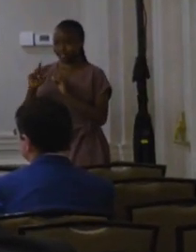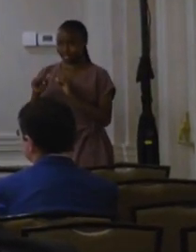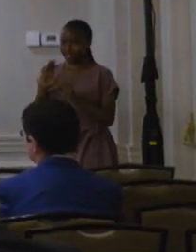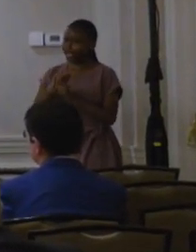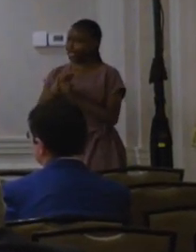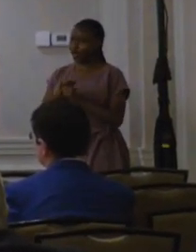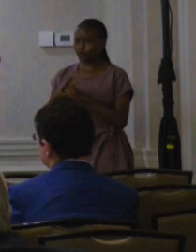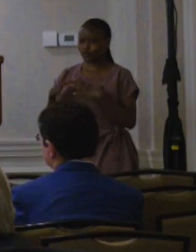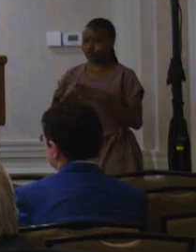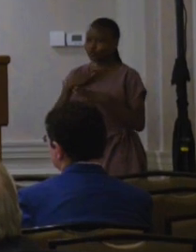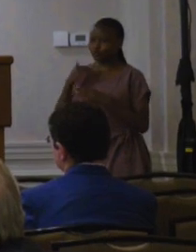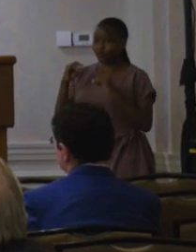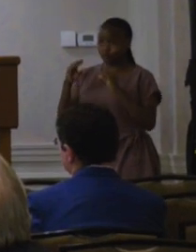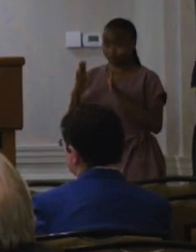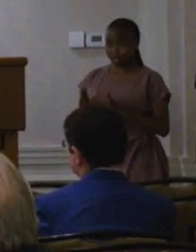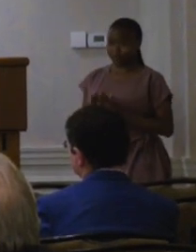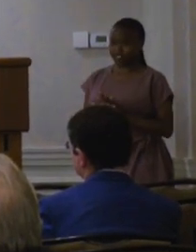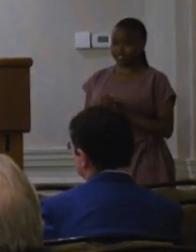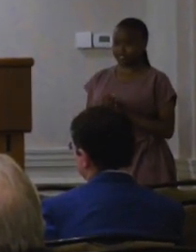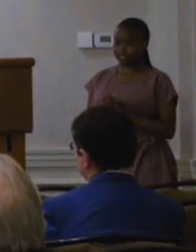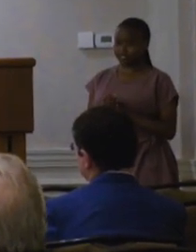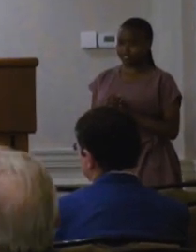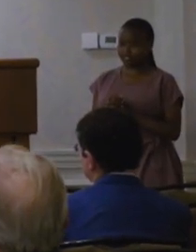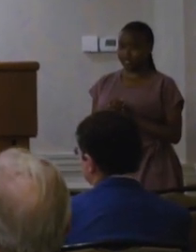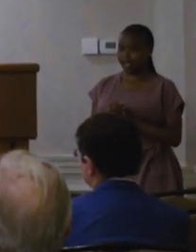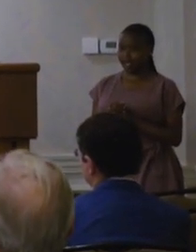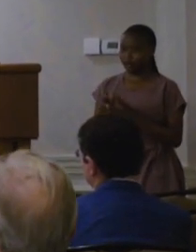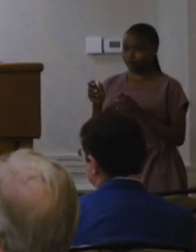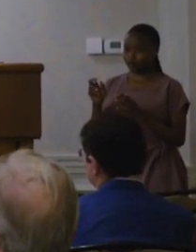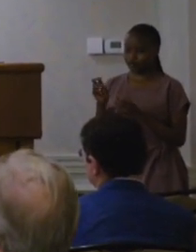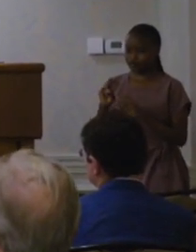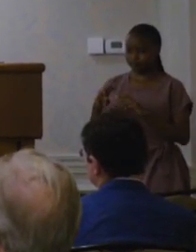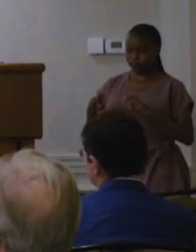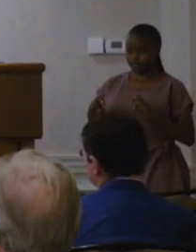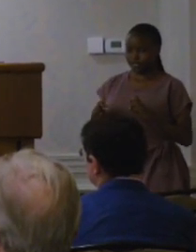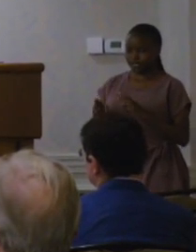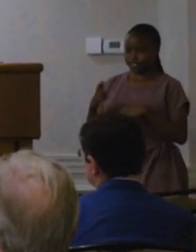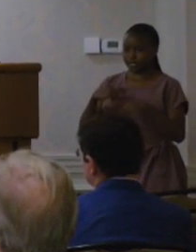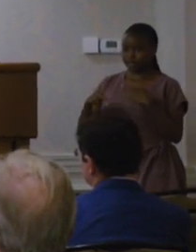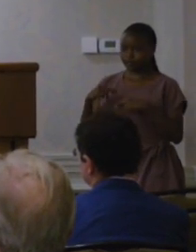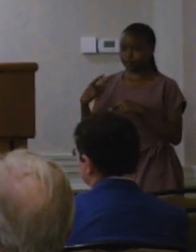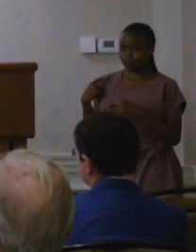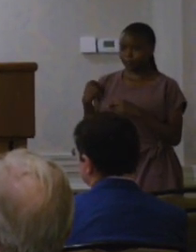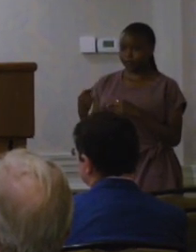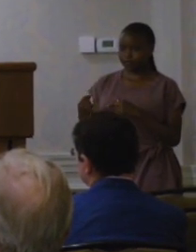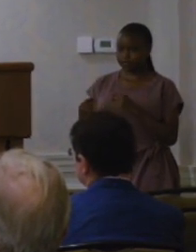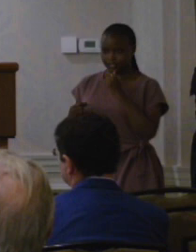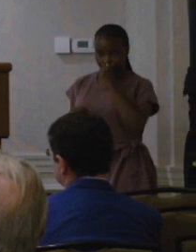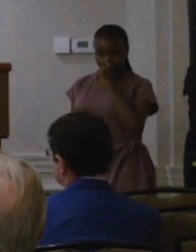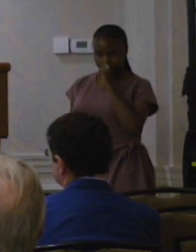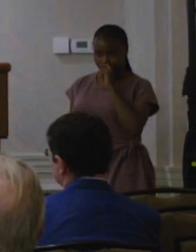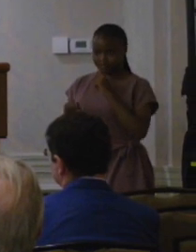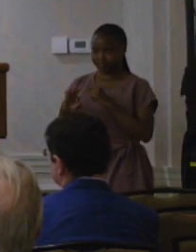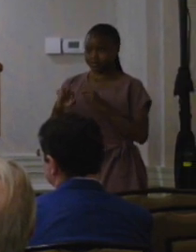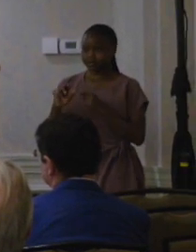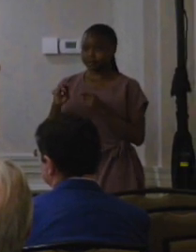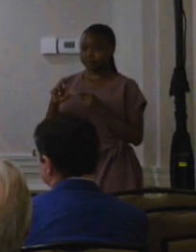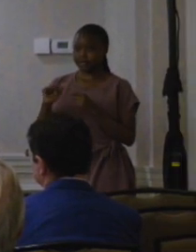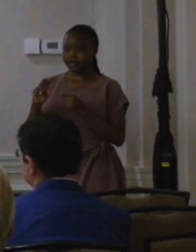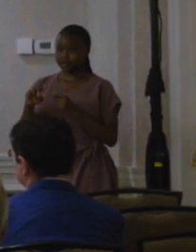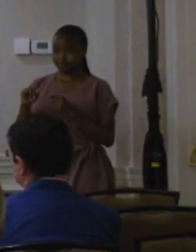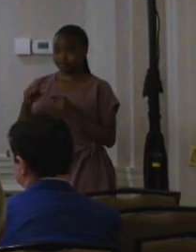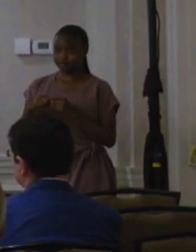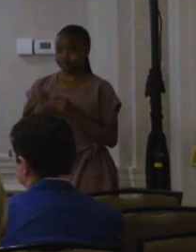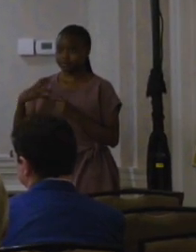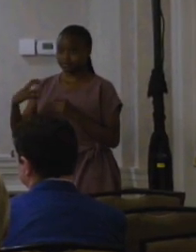to be teachers than become teachers. I was looking at a review recently that on average across